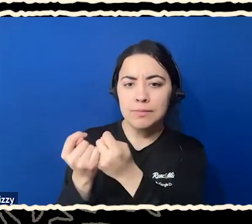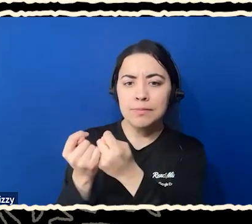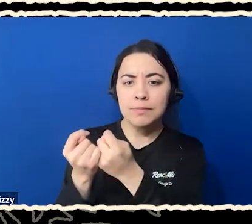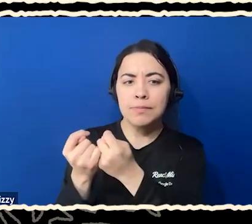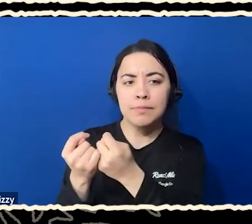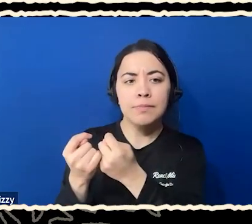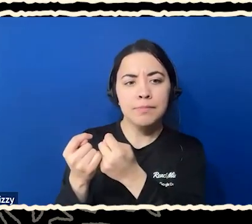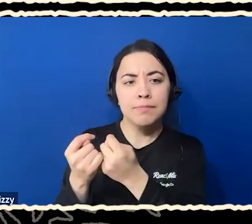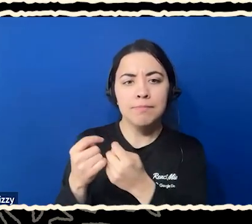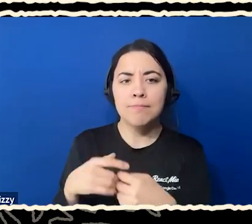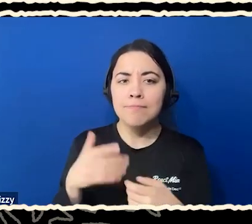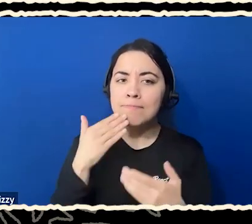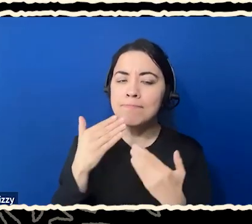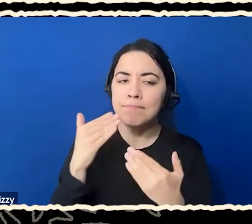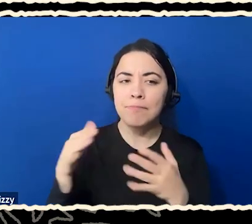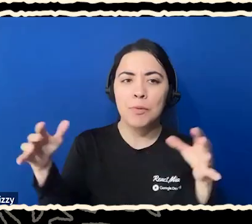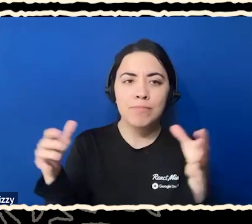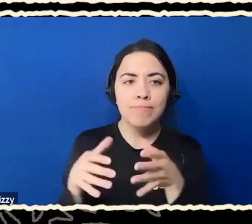together.